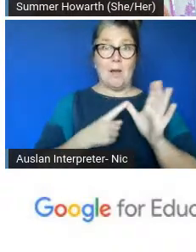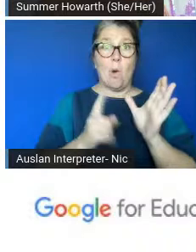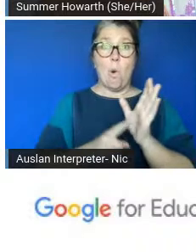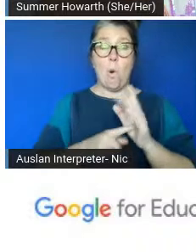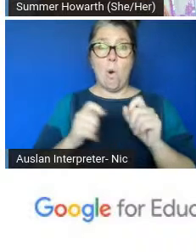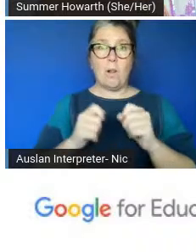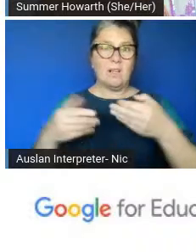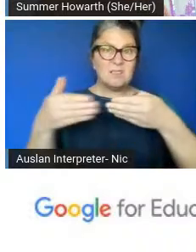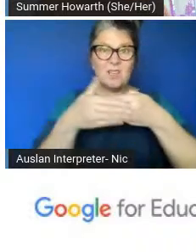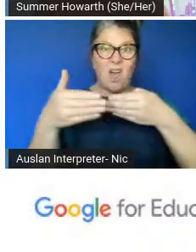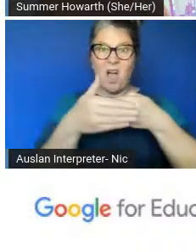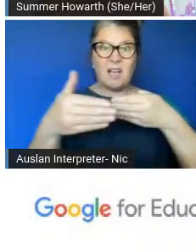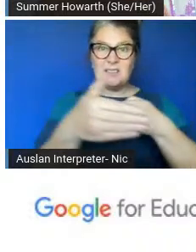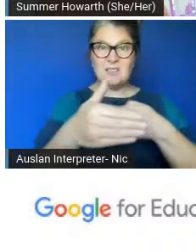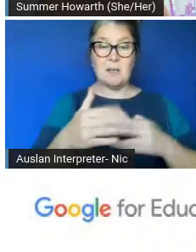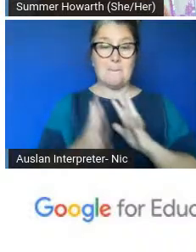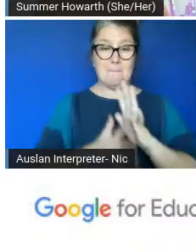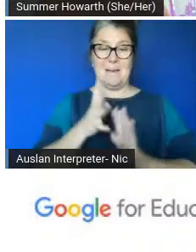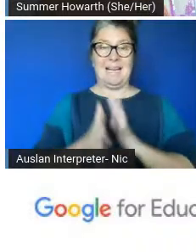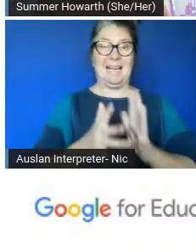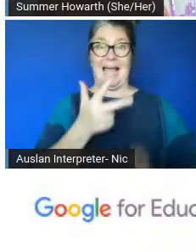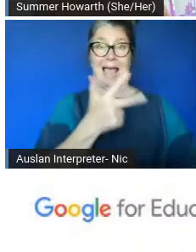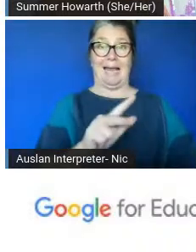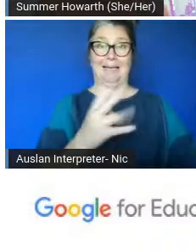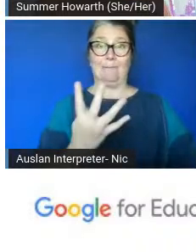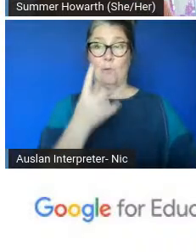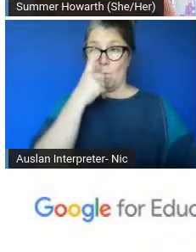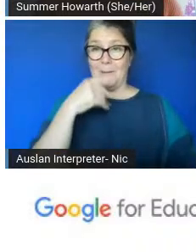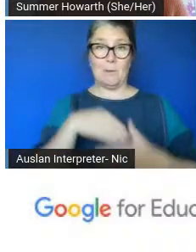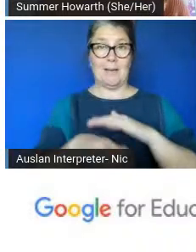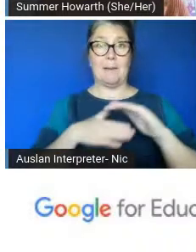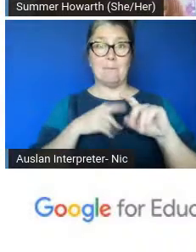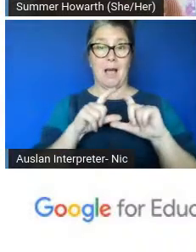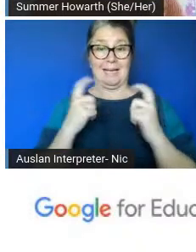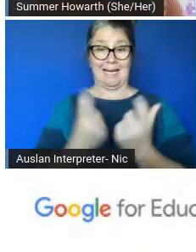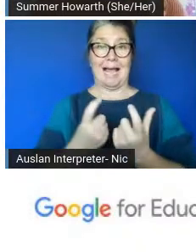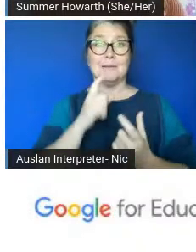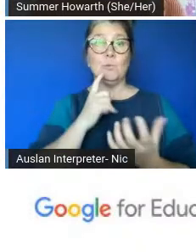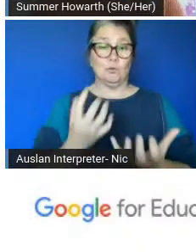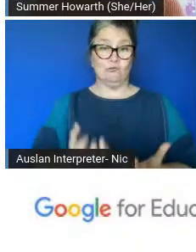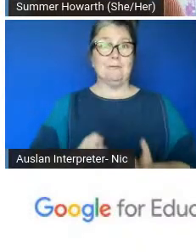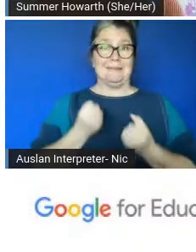all 84 people in my classroom are currently getting a copy of these slides created for them.